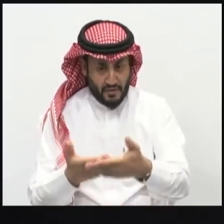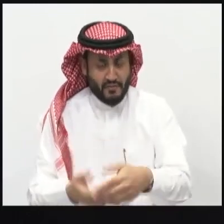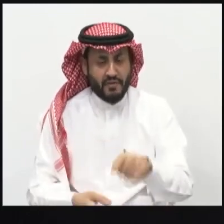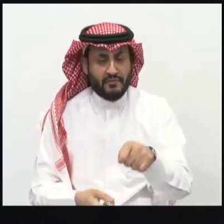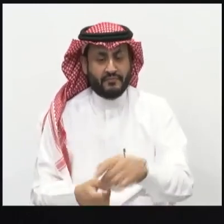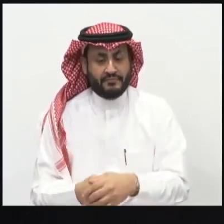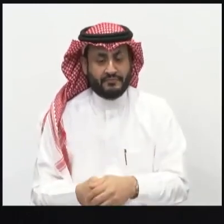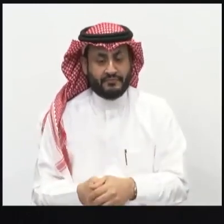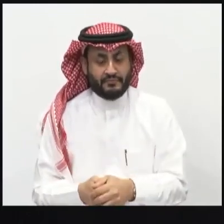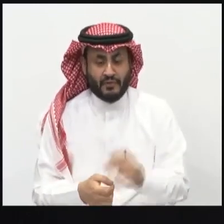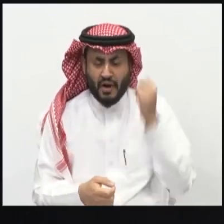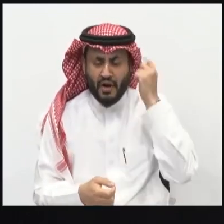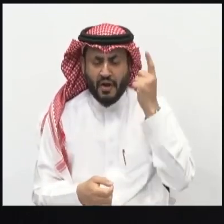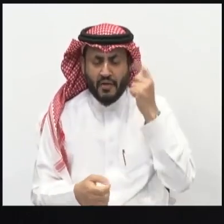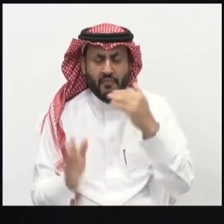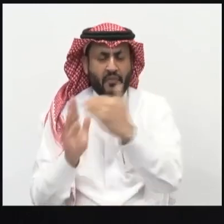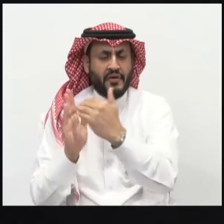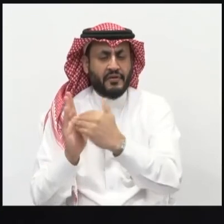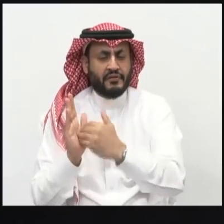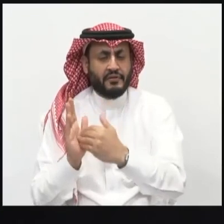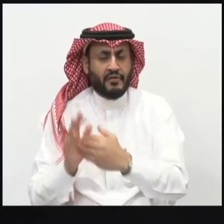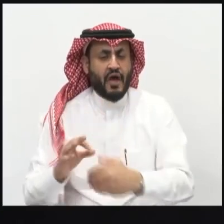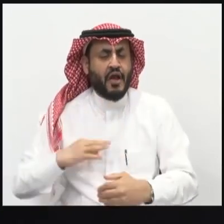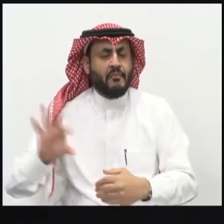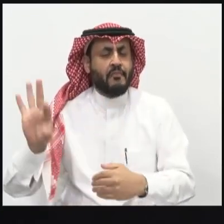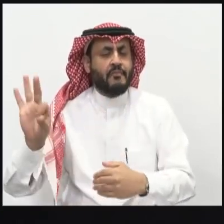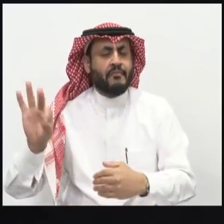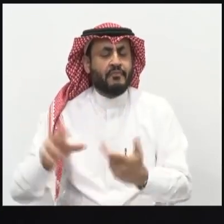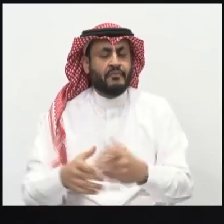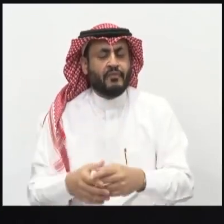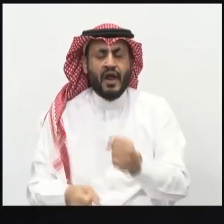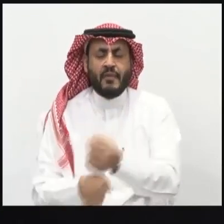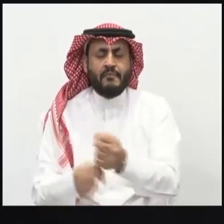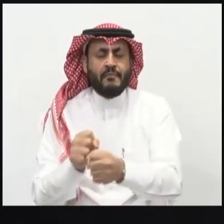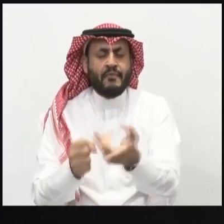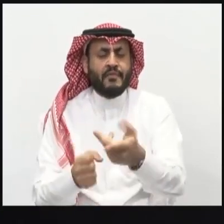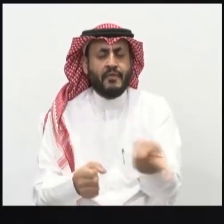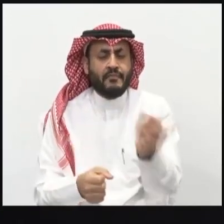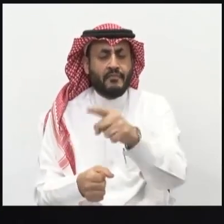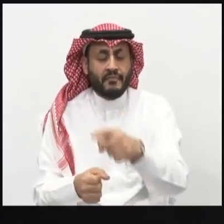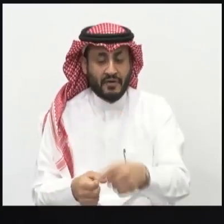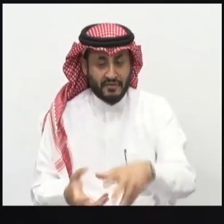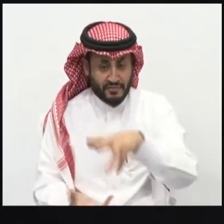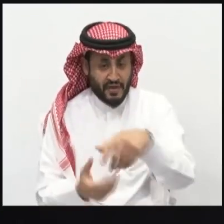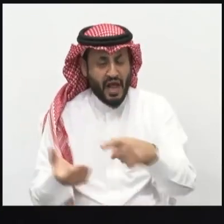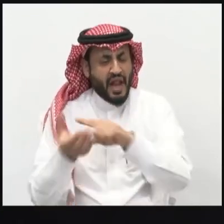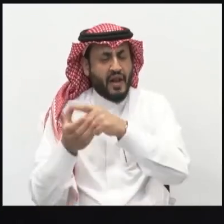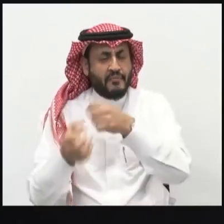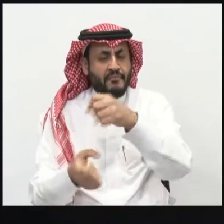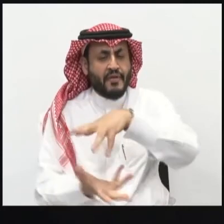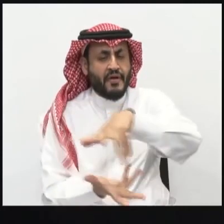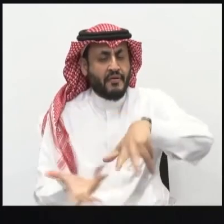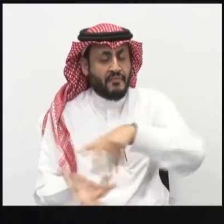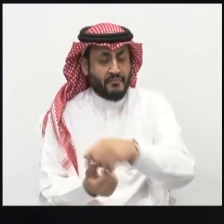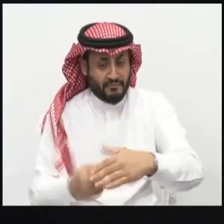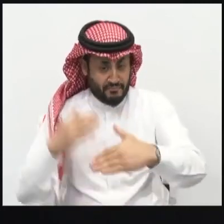you, talents, skills, things you are good at. How can you use that in your future to make this world a better place? You're